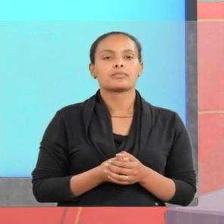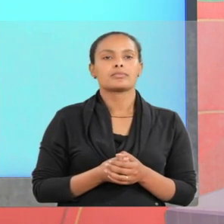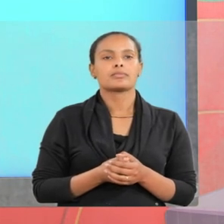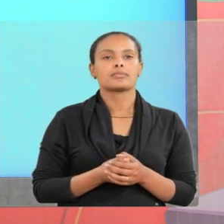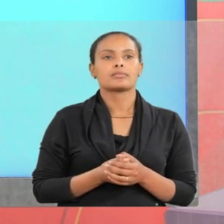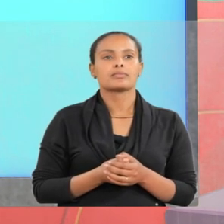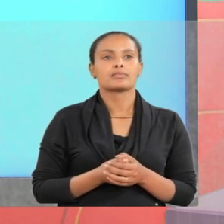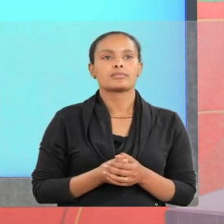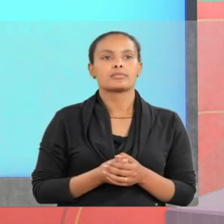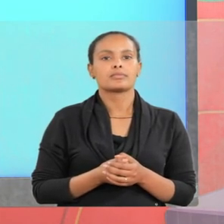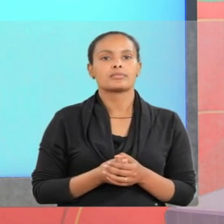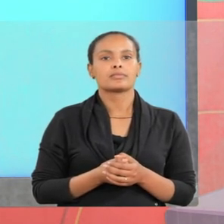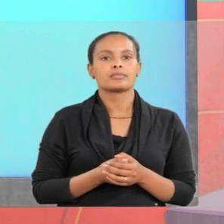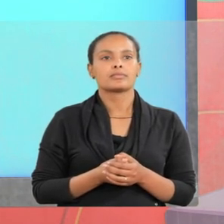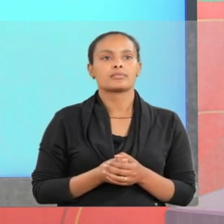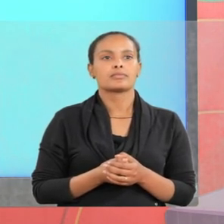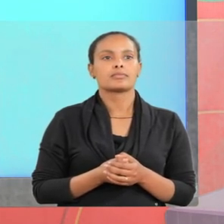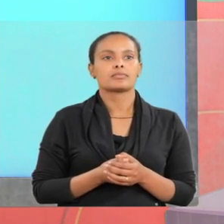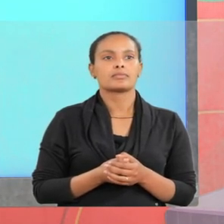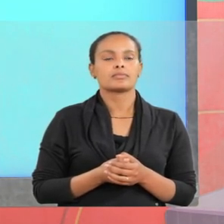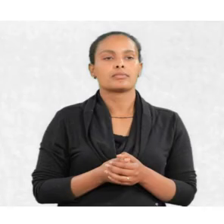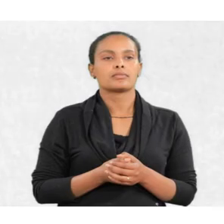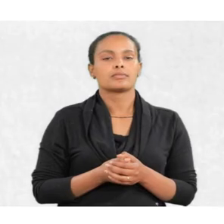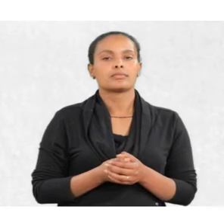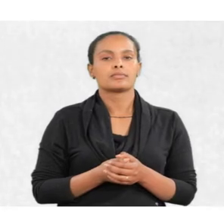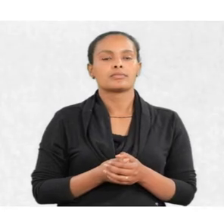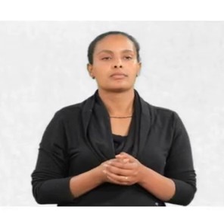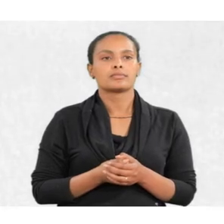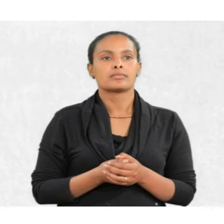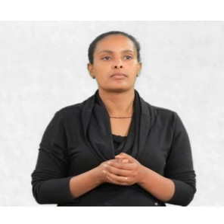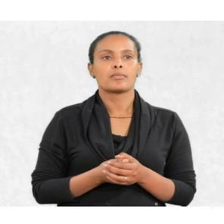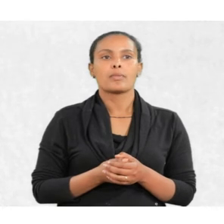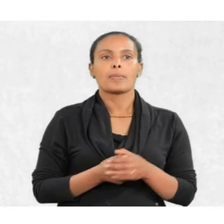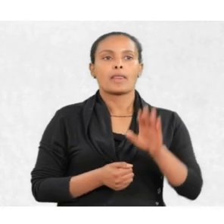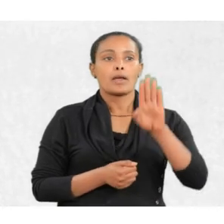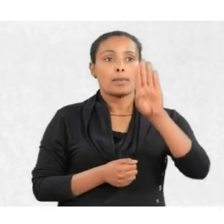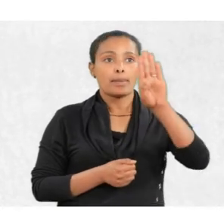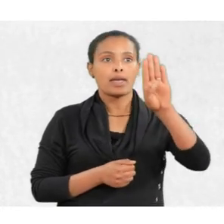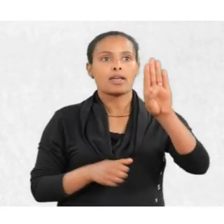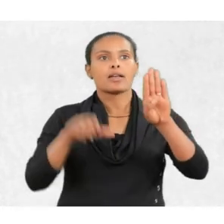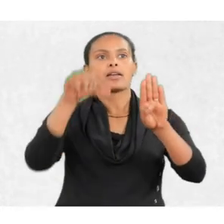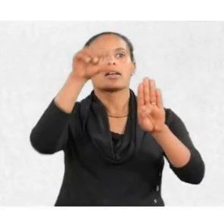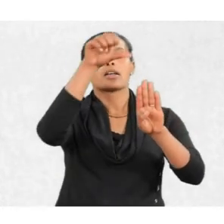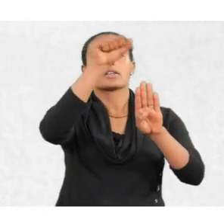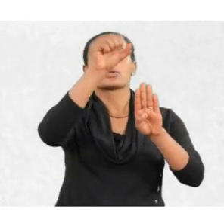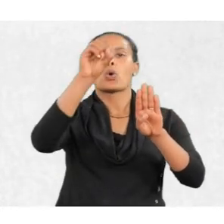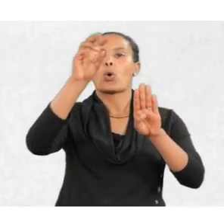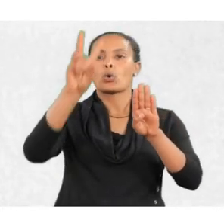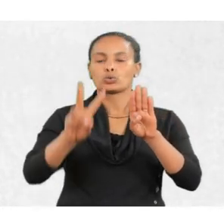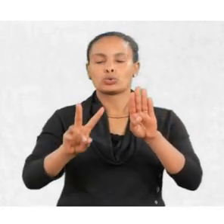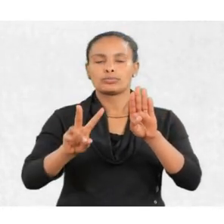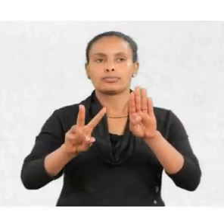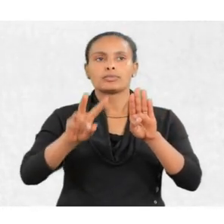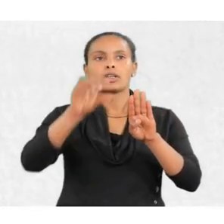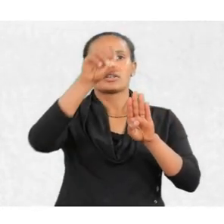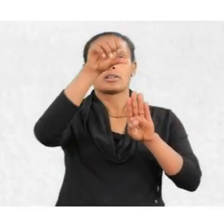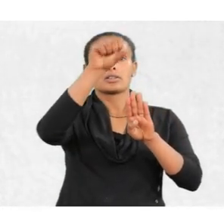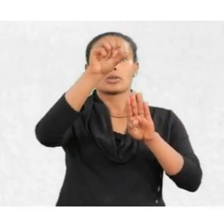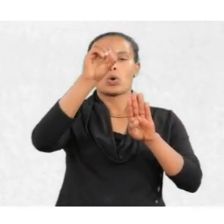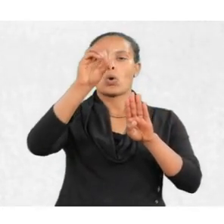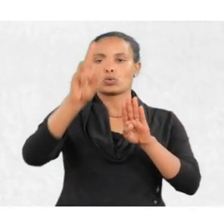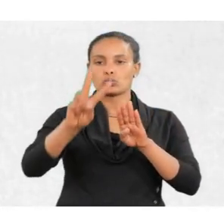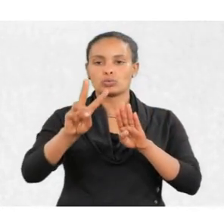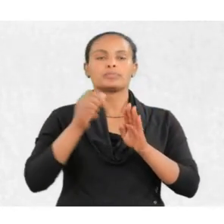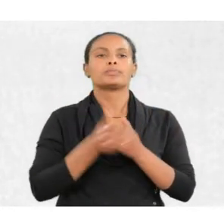Trigonal planar. Planar. B, sulfur dioxide. Sulfur